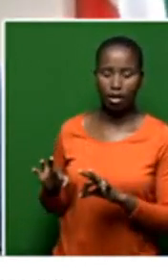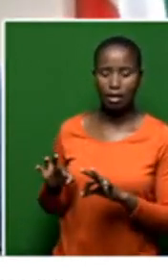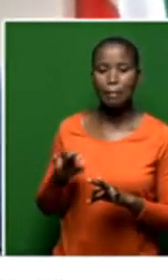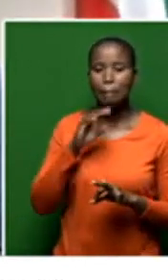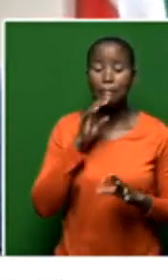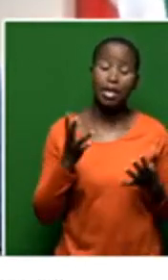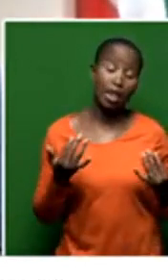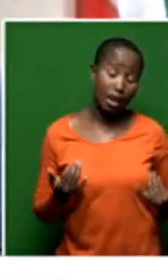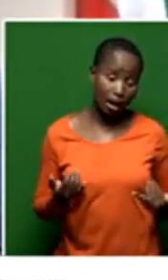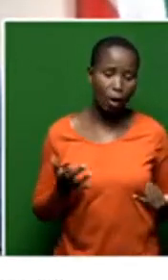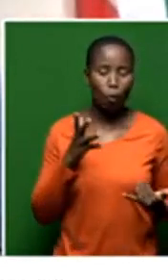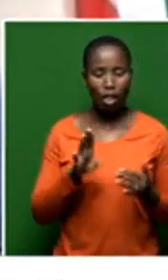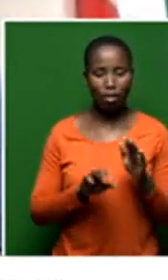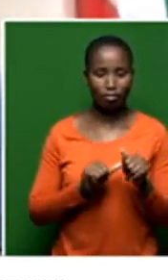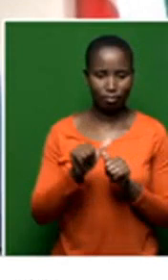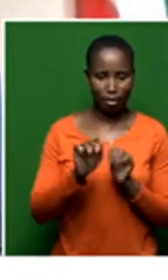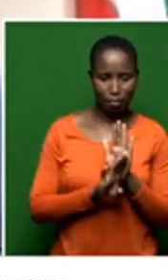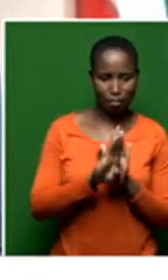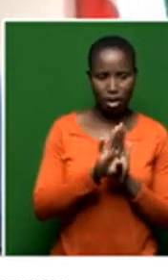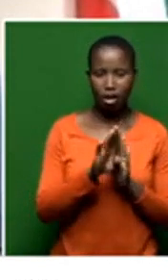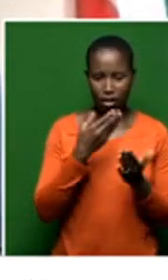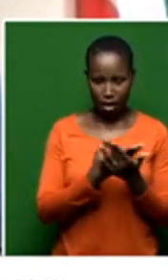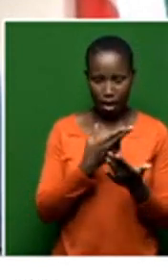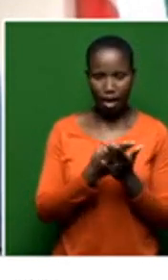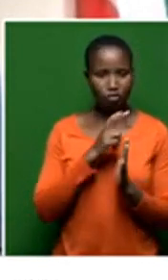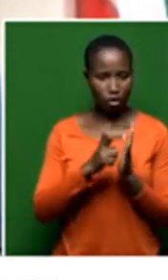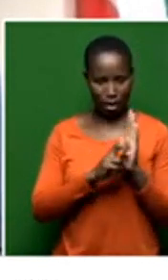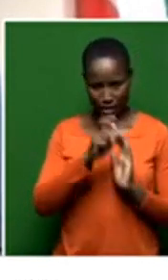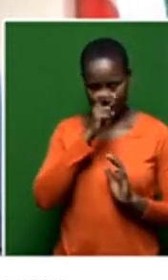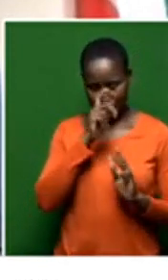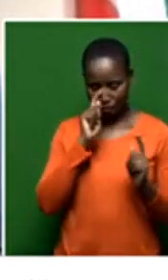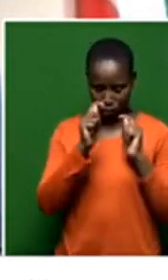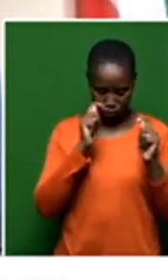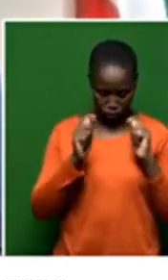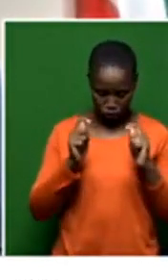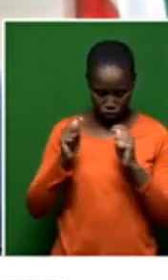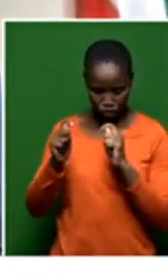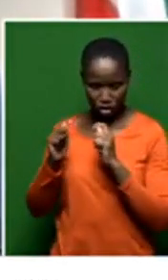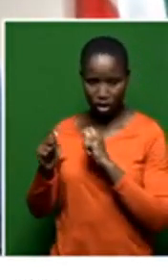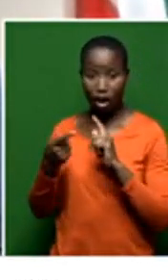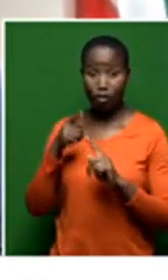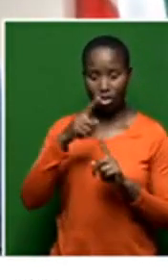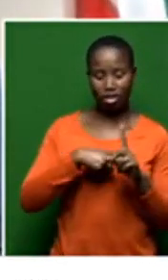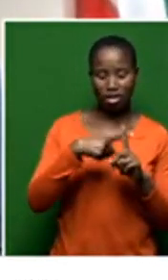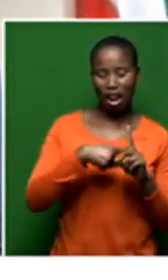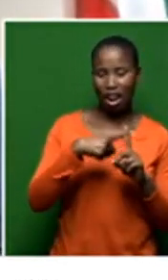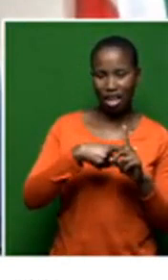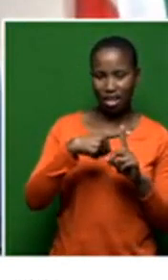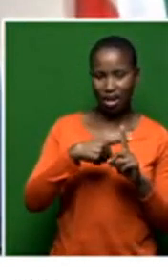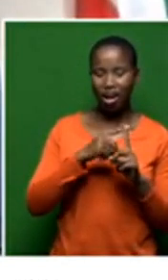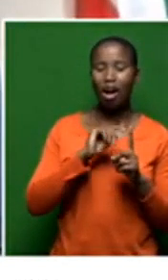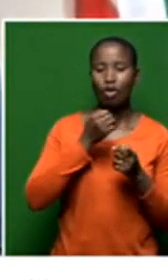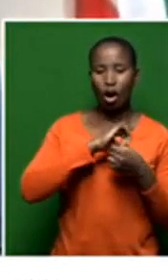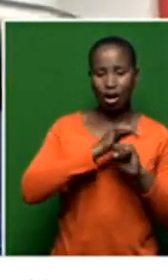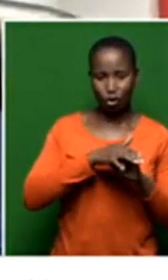better position to enforce regulations and to make meaningful changes on the back of this spectrum licensing